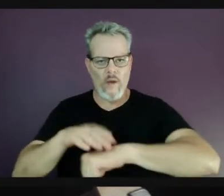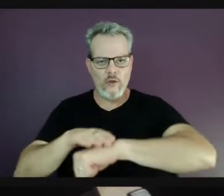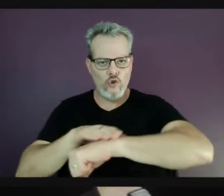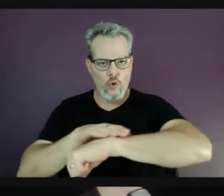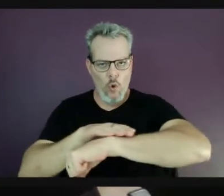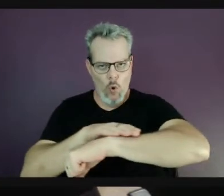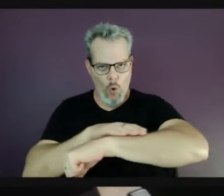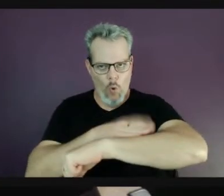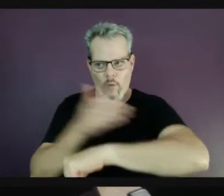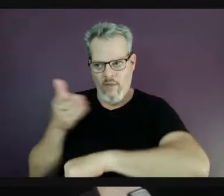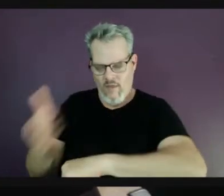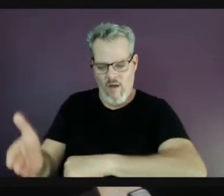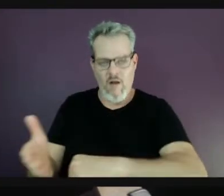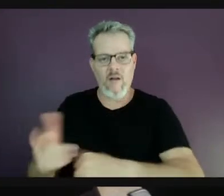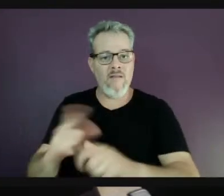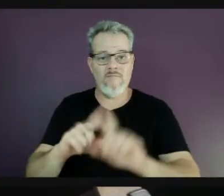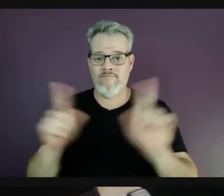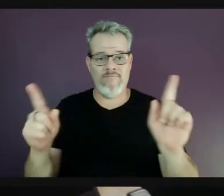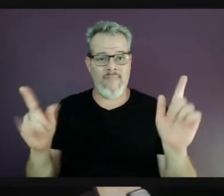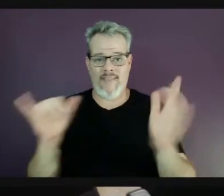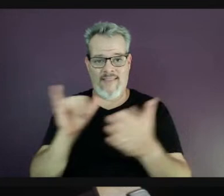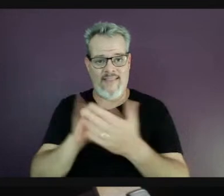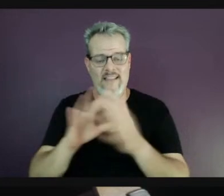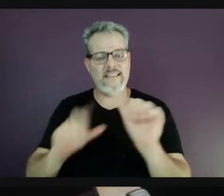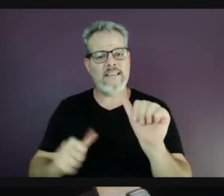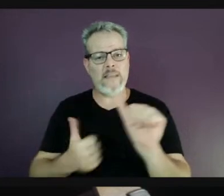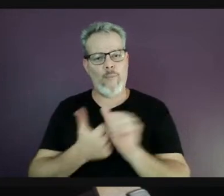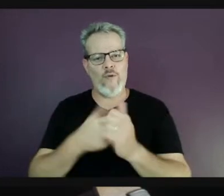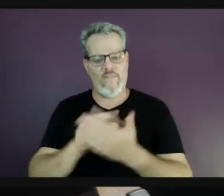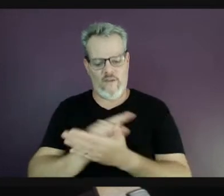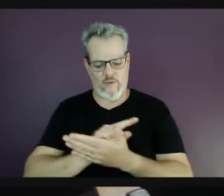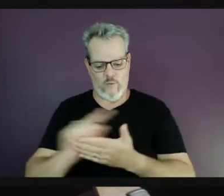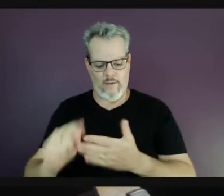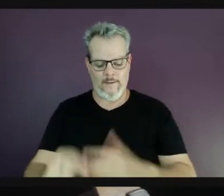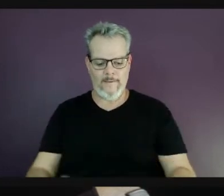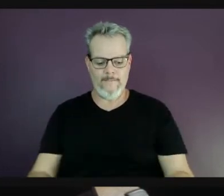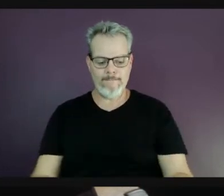expected. That's the Hawaiian volcano summary for the week.